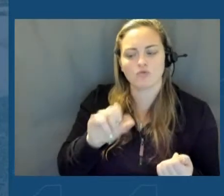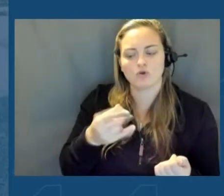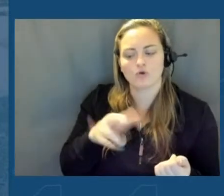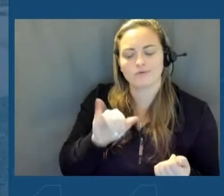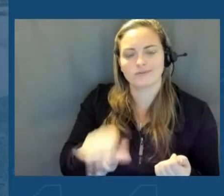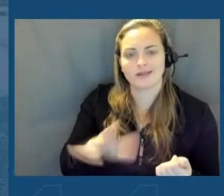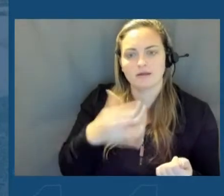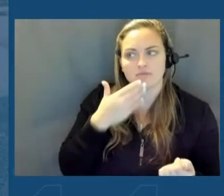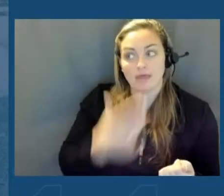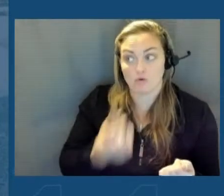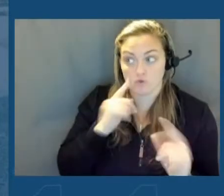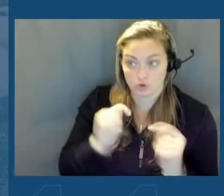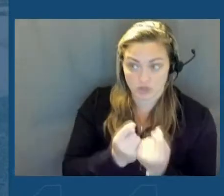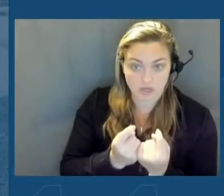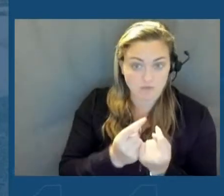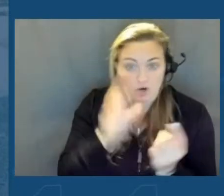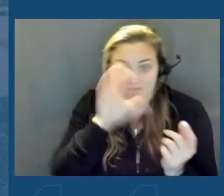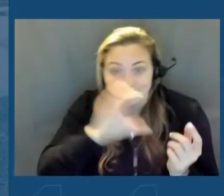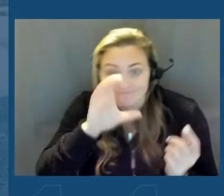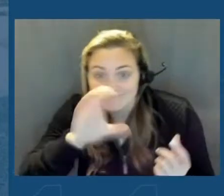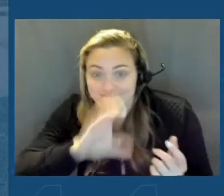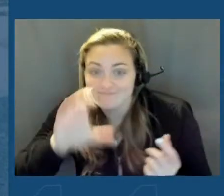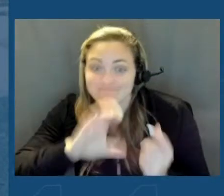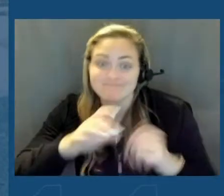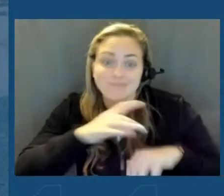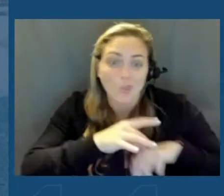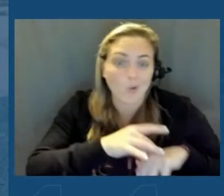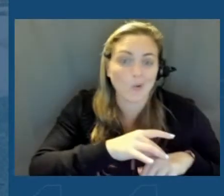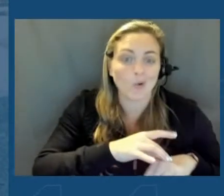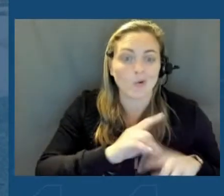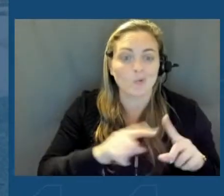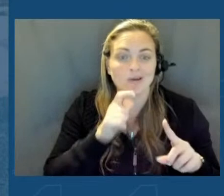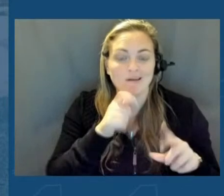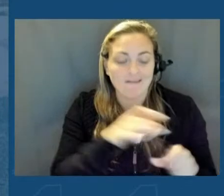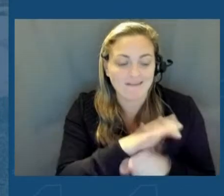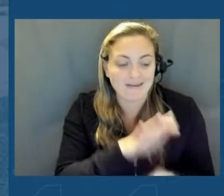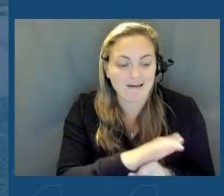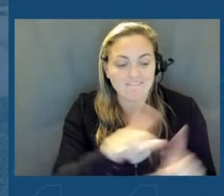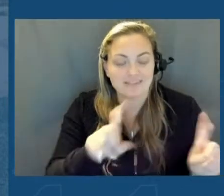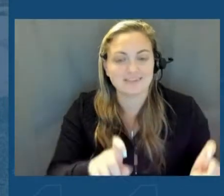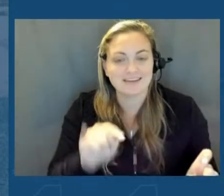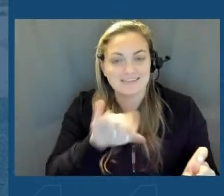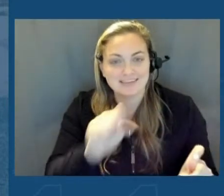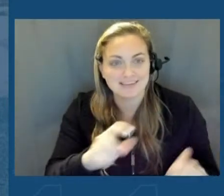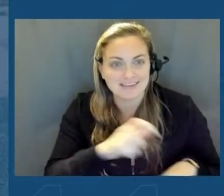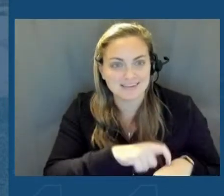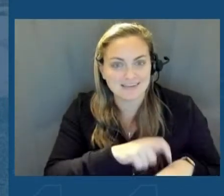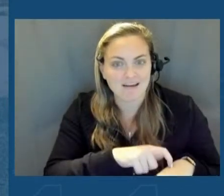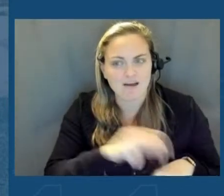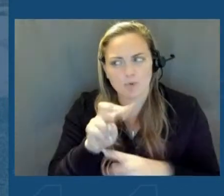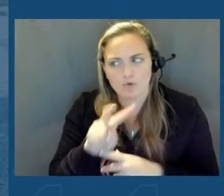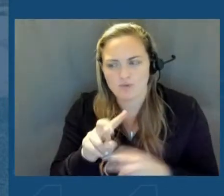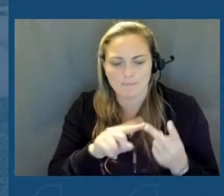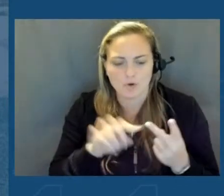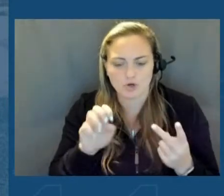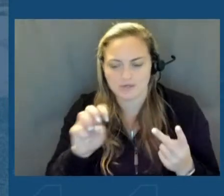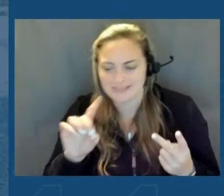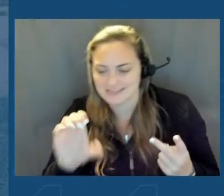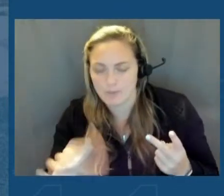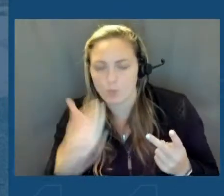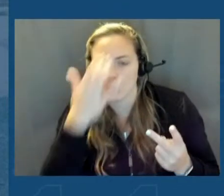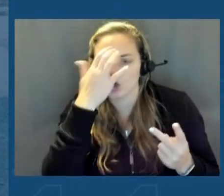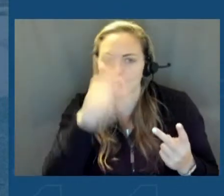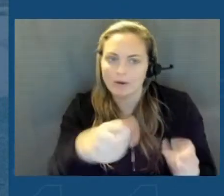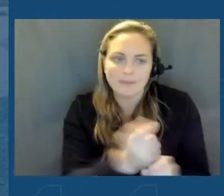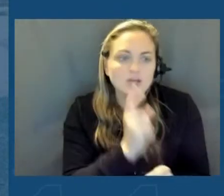for scouring the earth when there was a short supply of test kits. At a time, it was November, December, and we knew we had to make sure